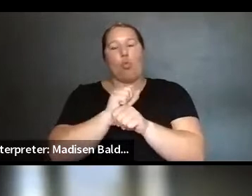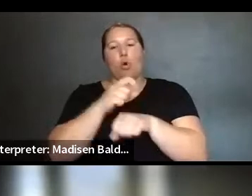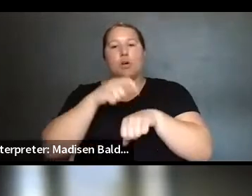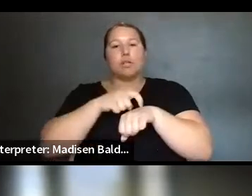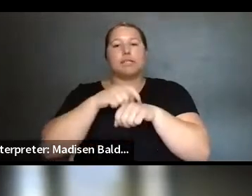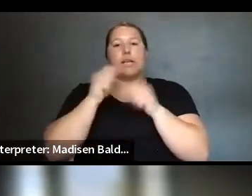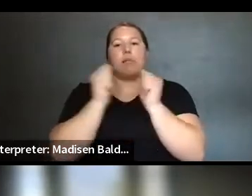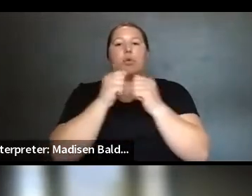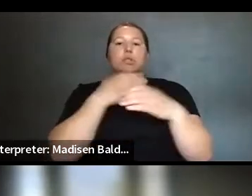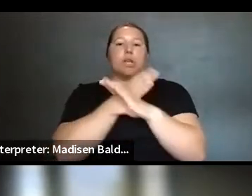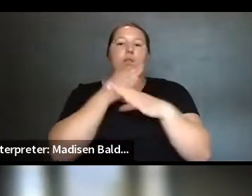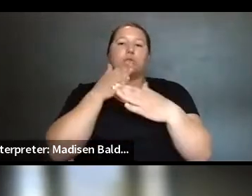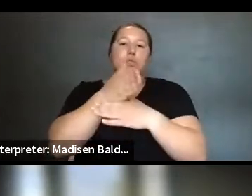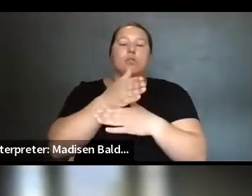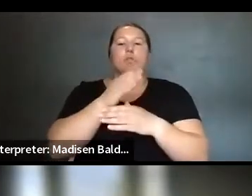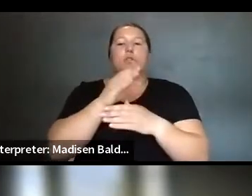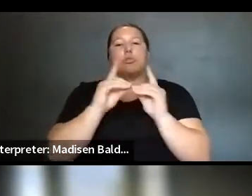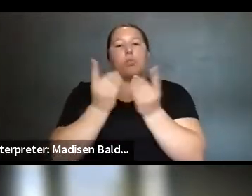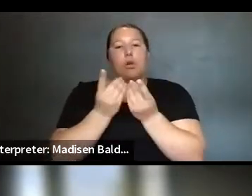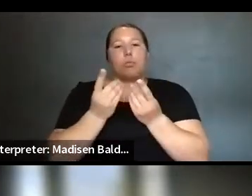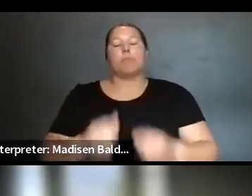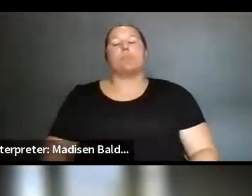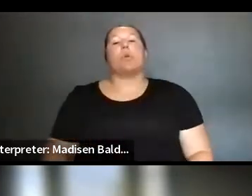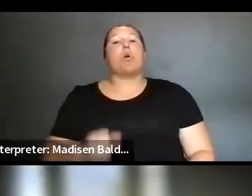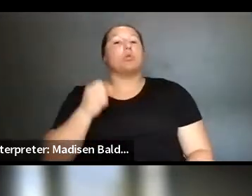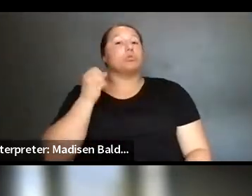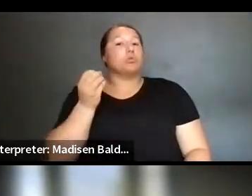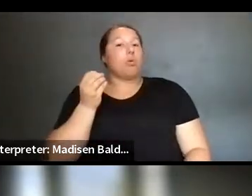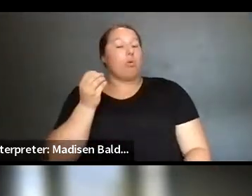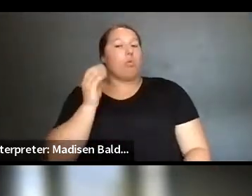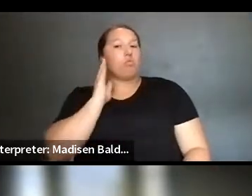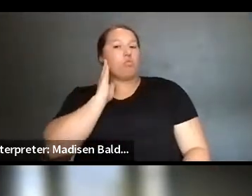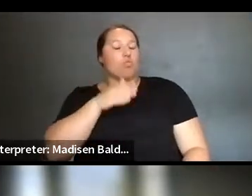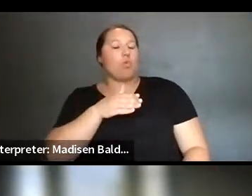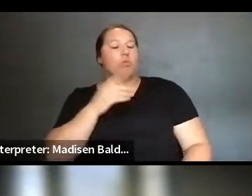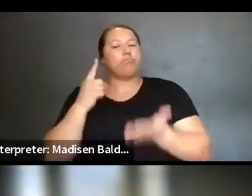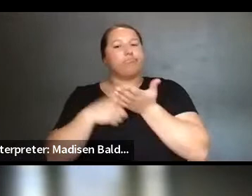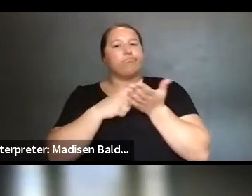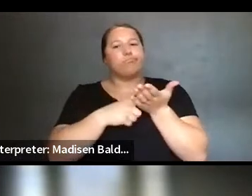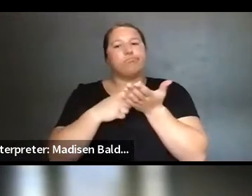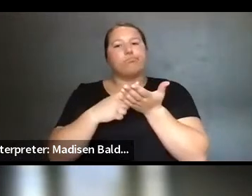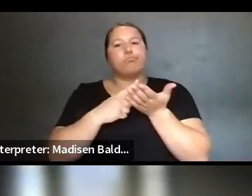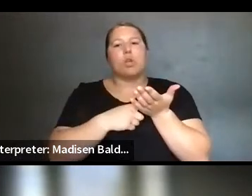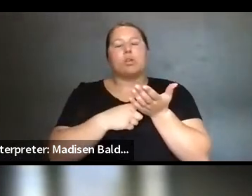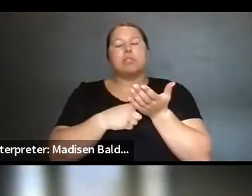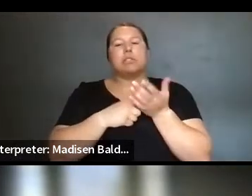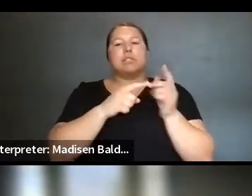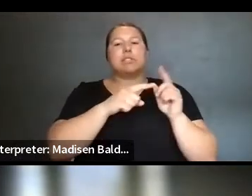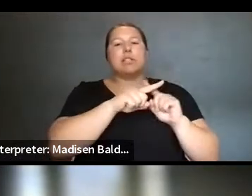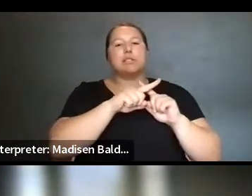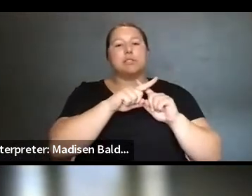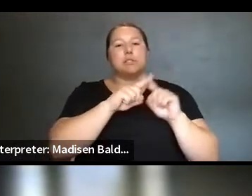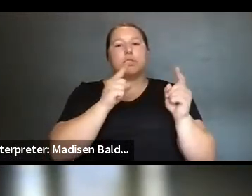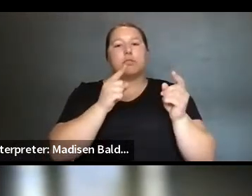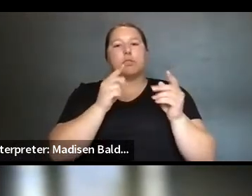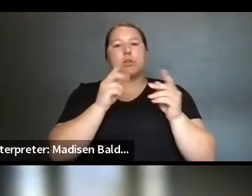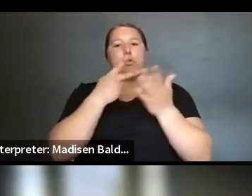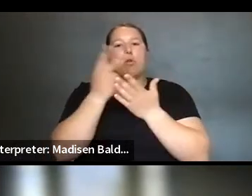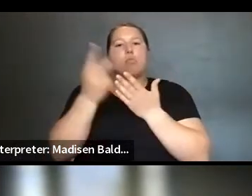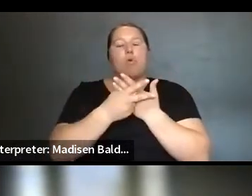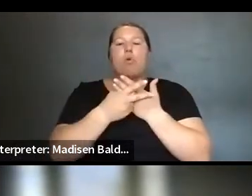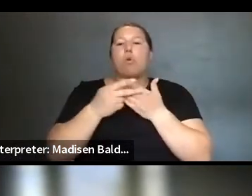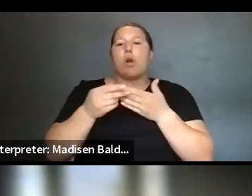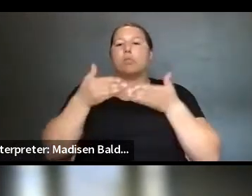their Crisis Intervention Department. So we'll be hearing about the different programs that they offer, including the Person in Crisis team and the Homicide Response